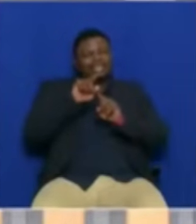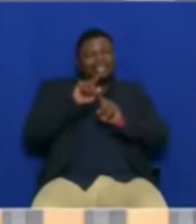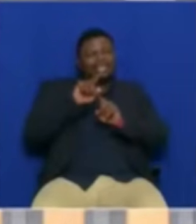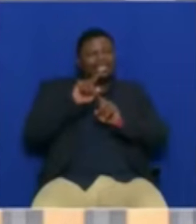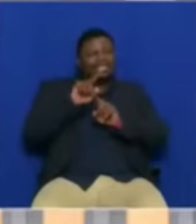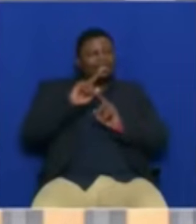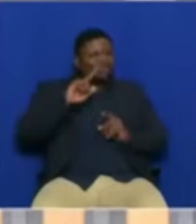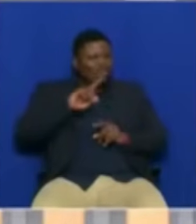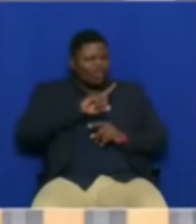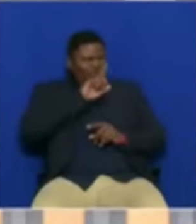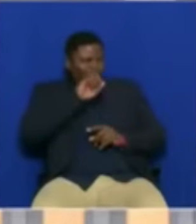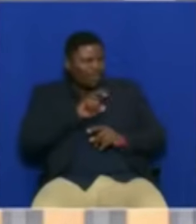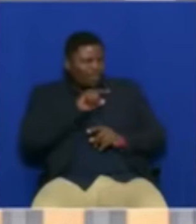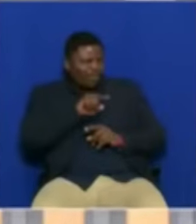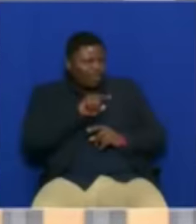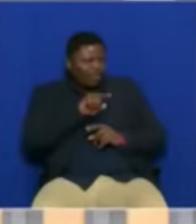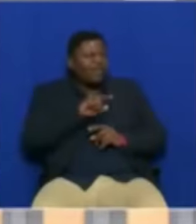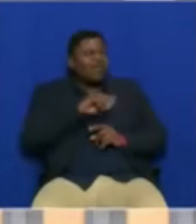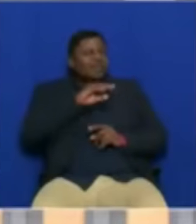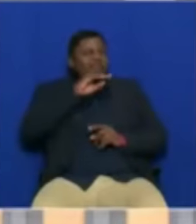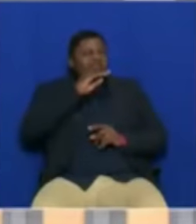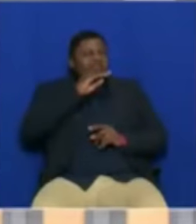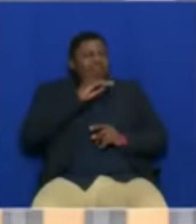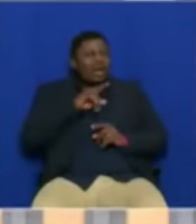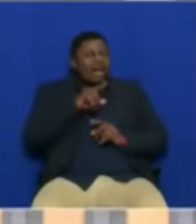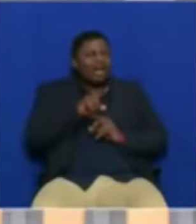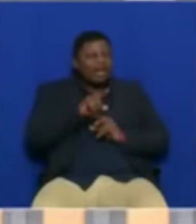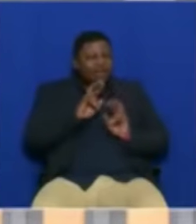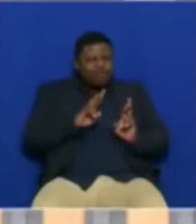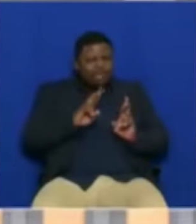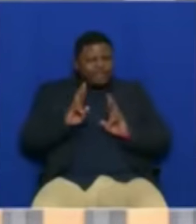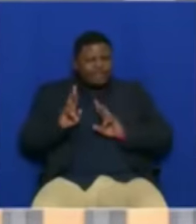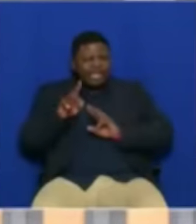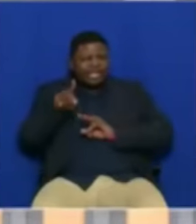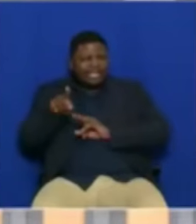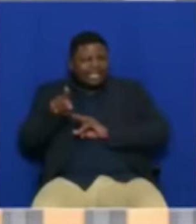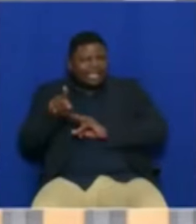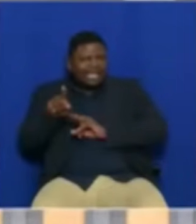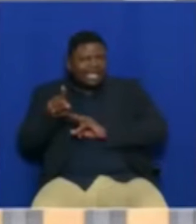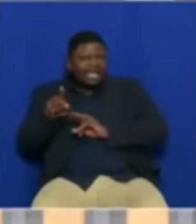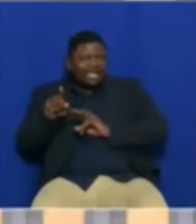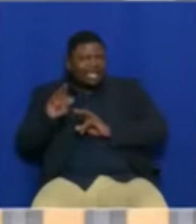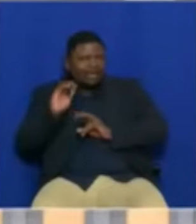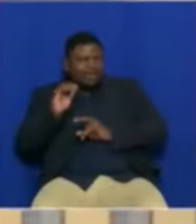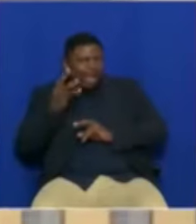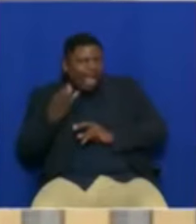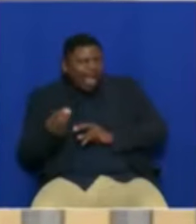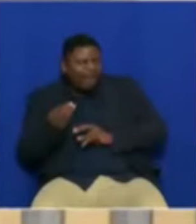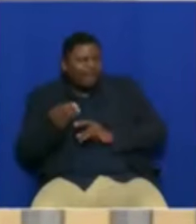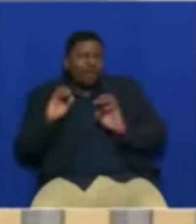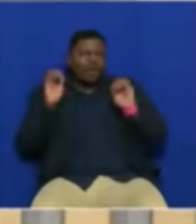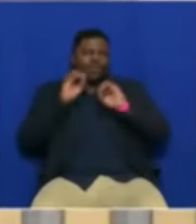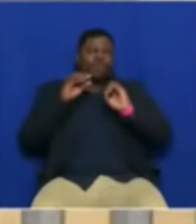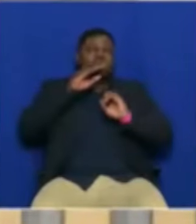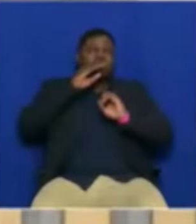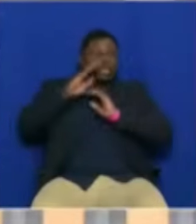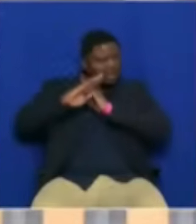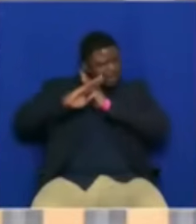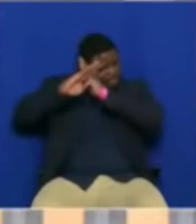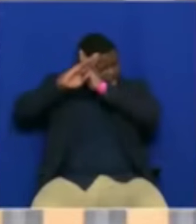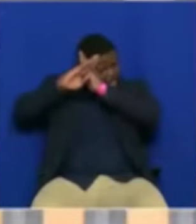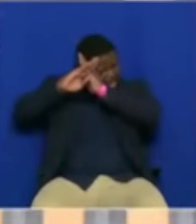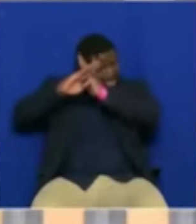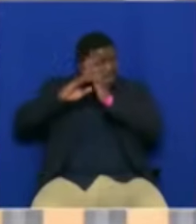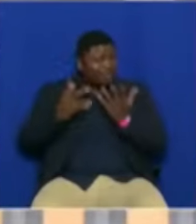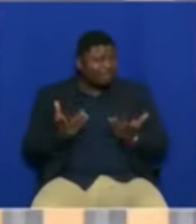a basis for referring in the first place. You just close your mind to that. No, sir. I took what You did not close your